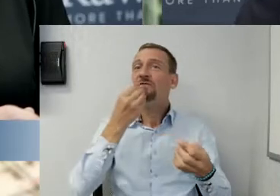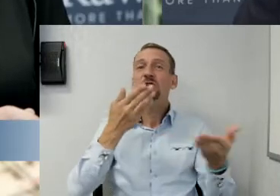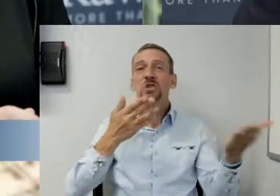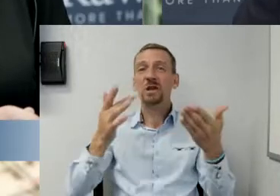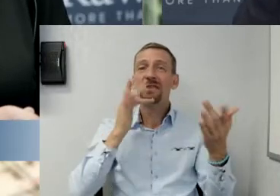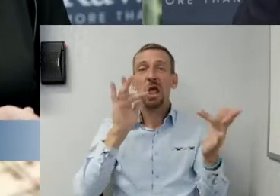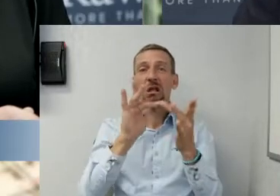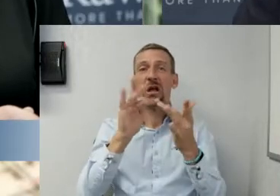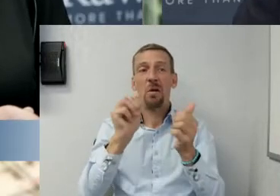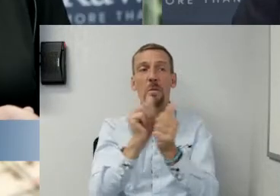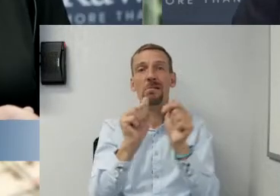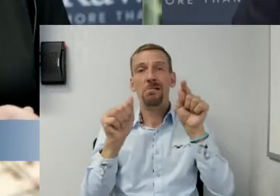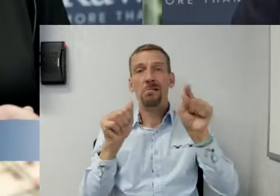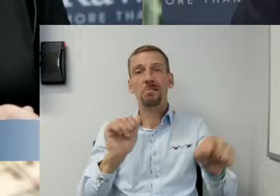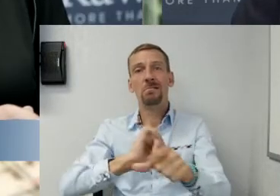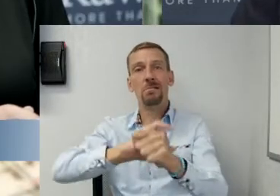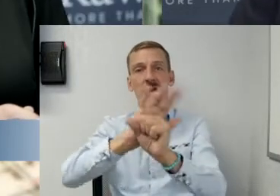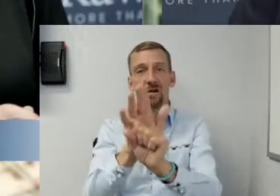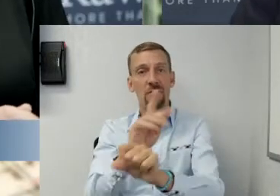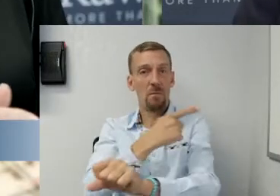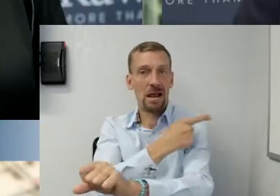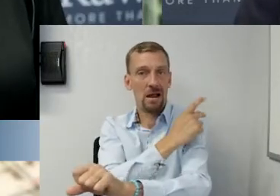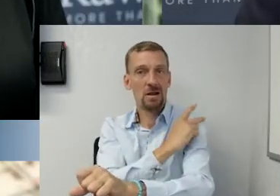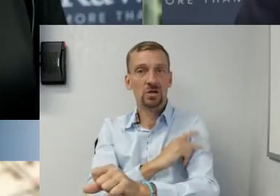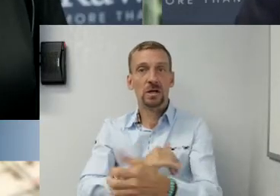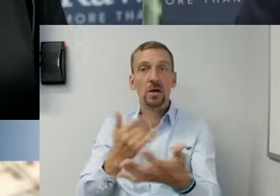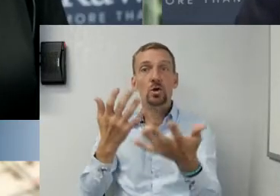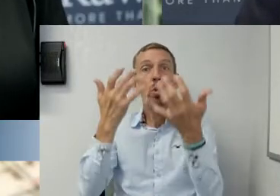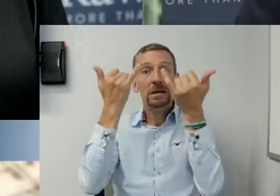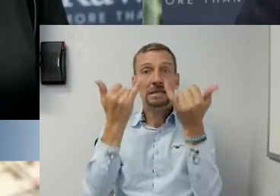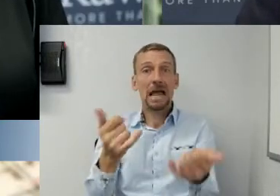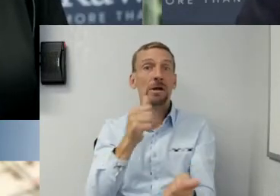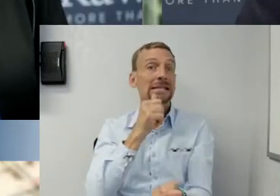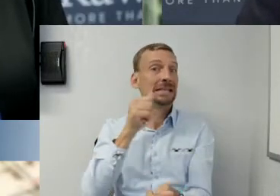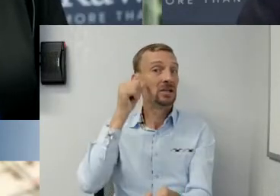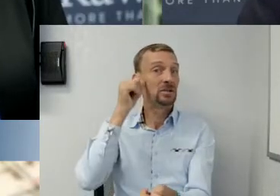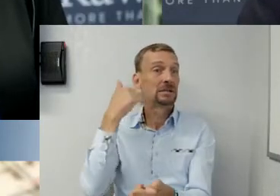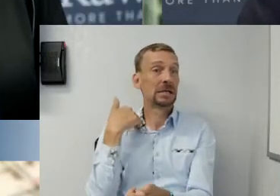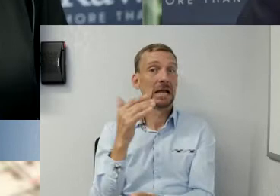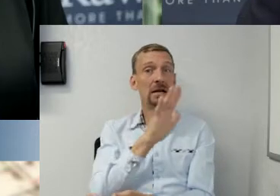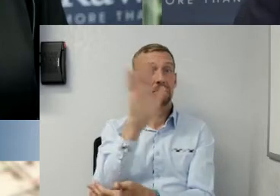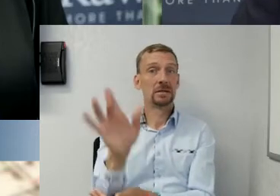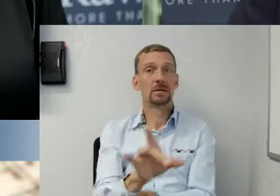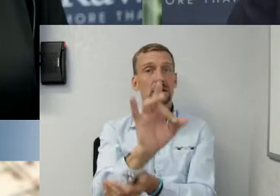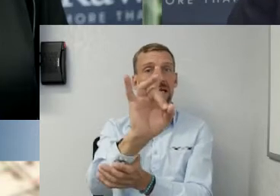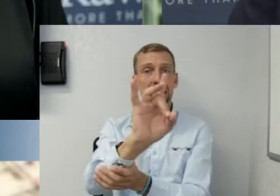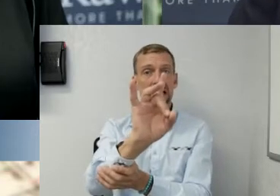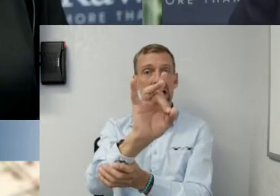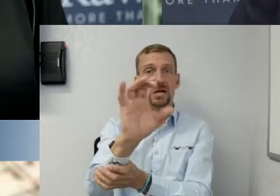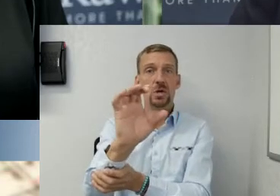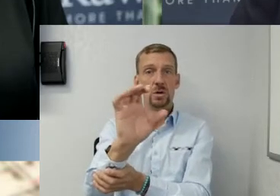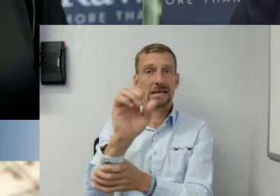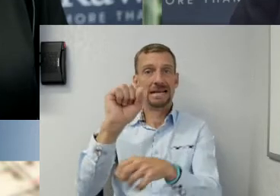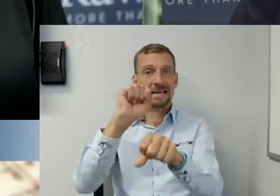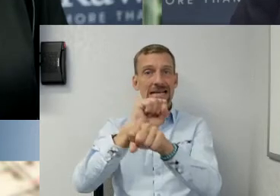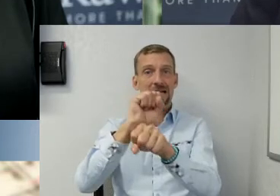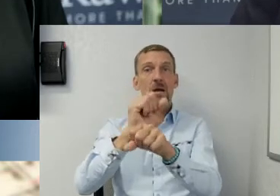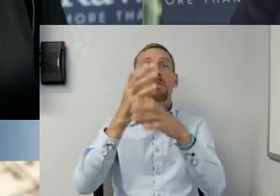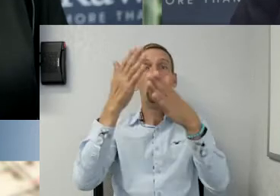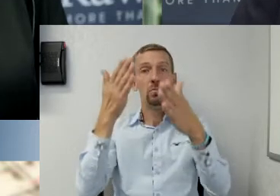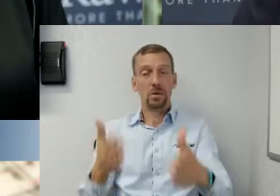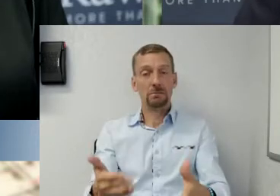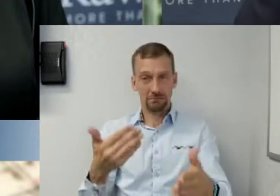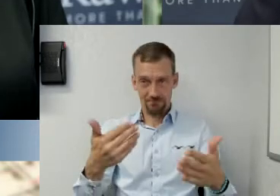contact. So as of yesterday, I believe we had about 800 employees